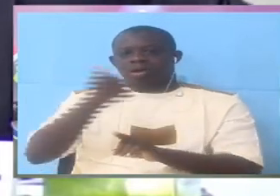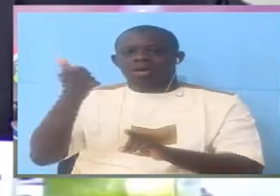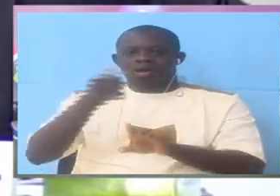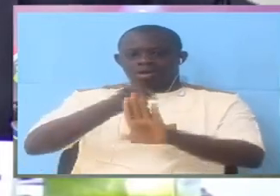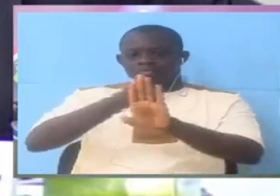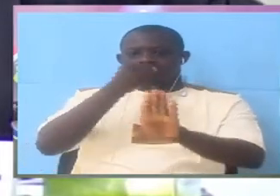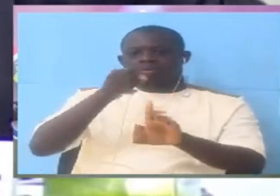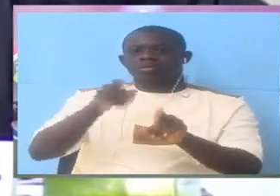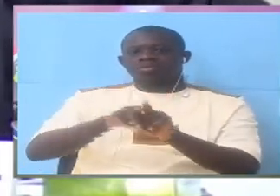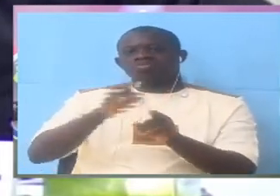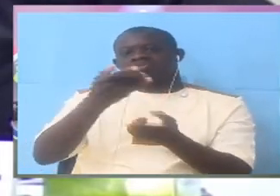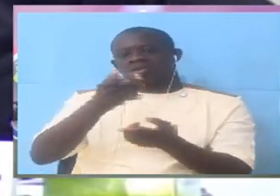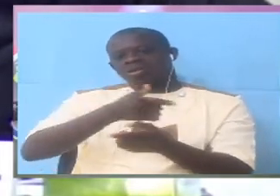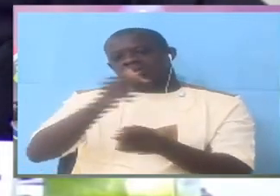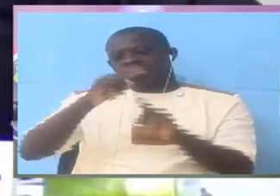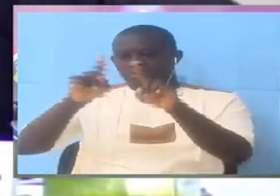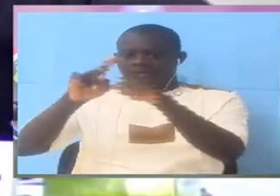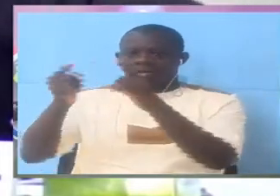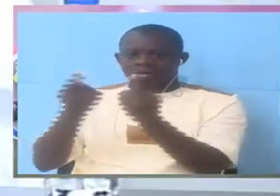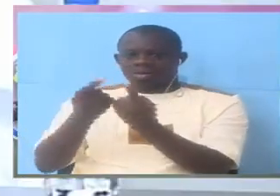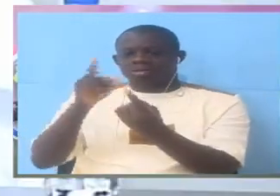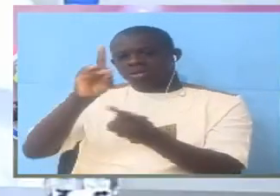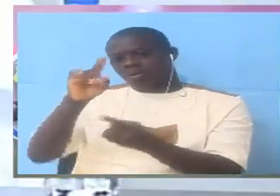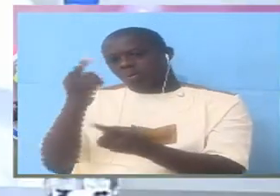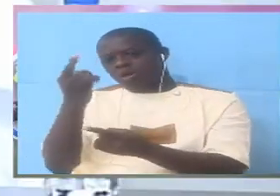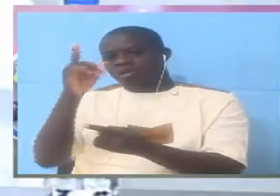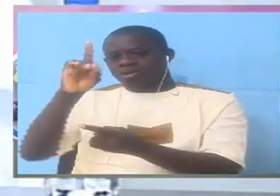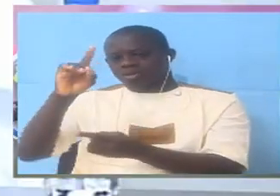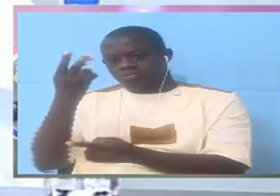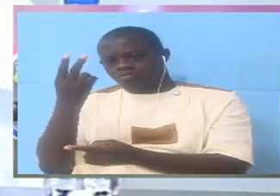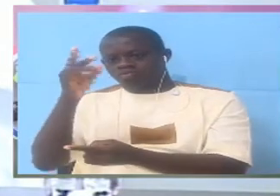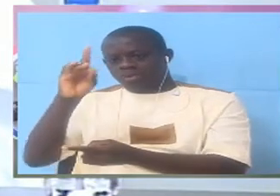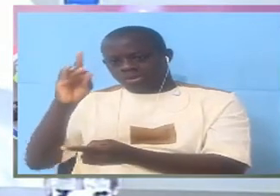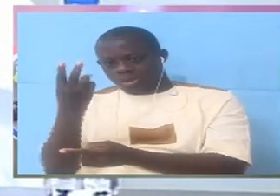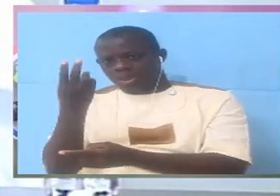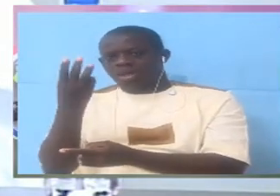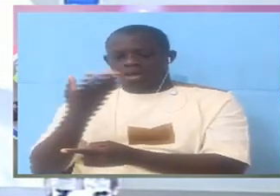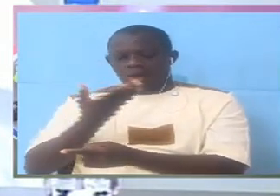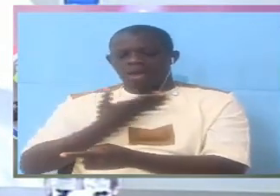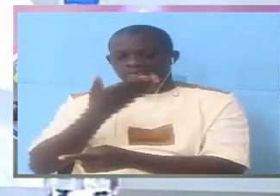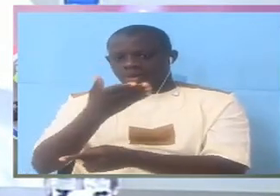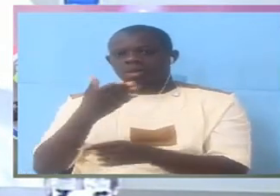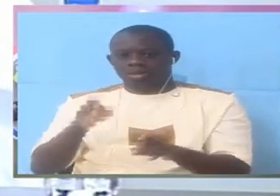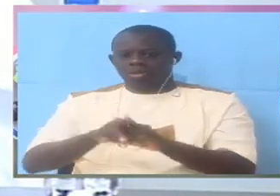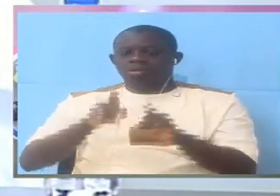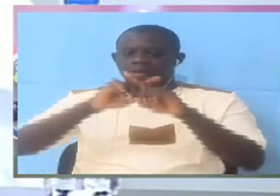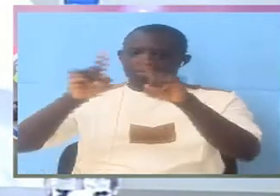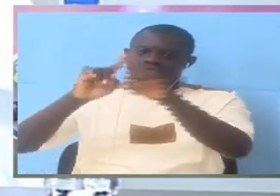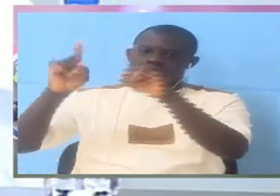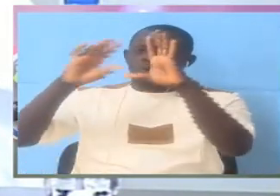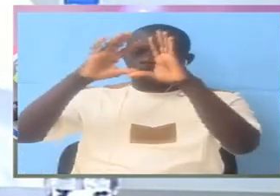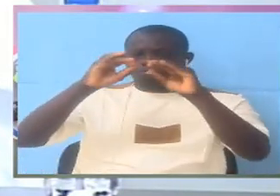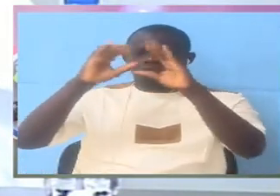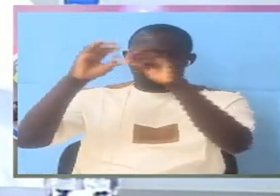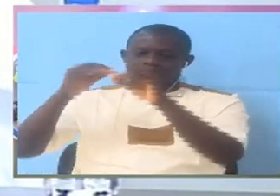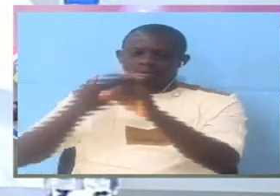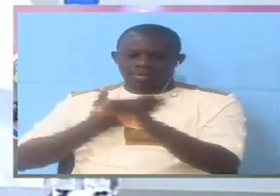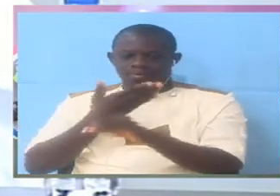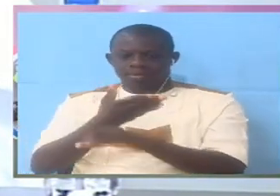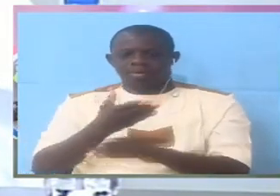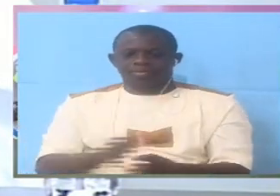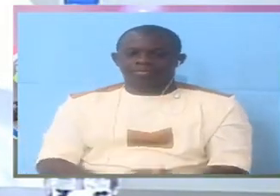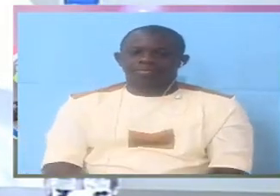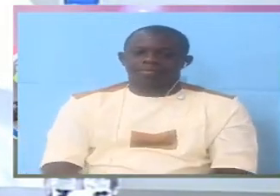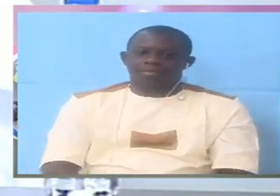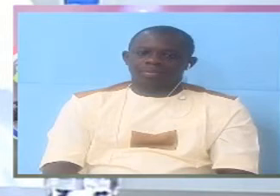units, D1, D2, D3. Ngaji janko bundala bikafudame de counter-espionage nga bundanding